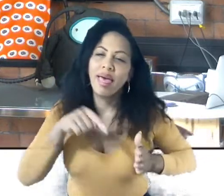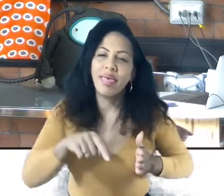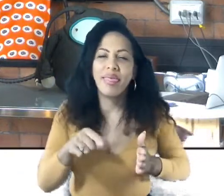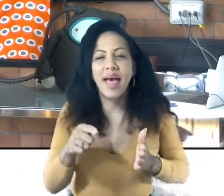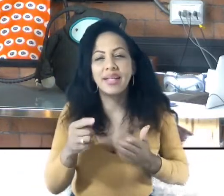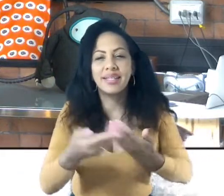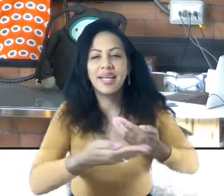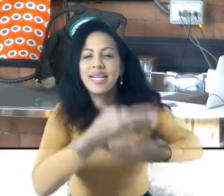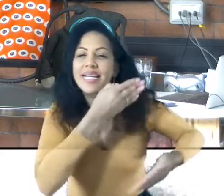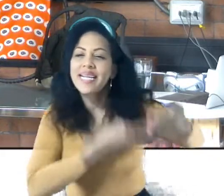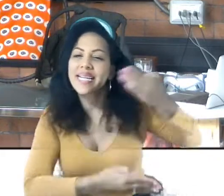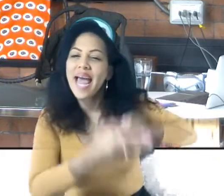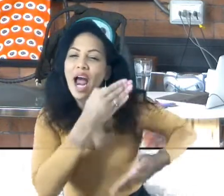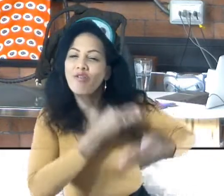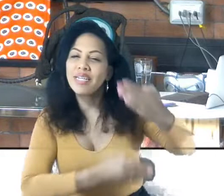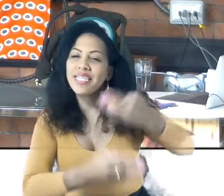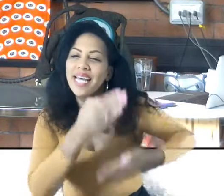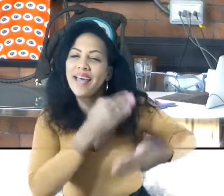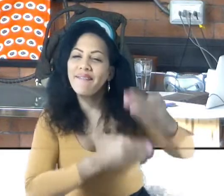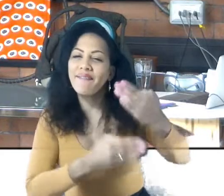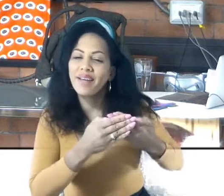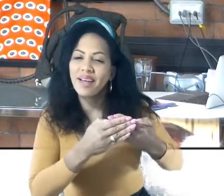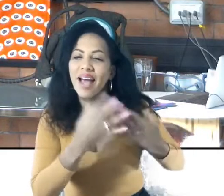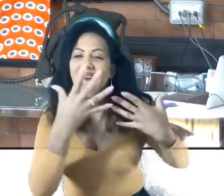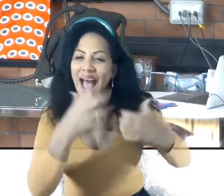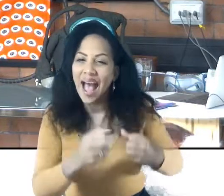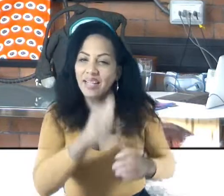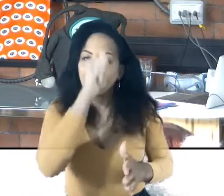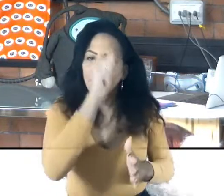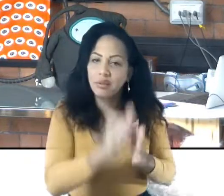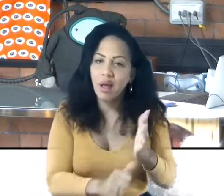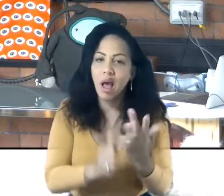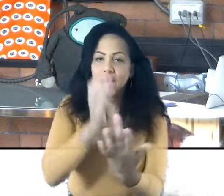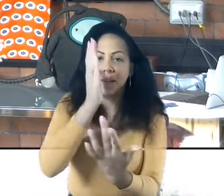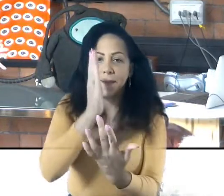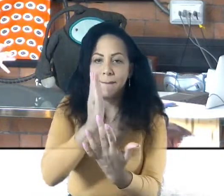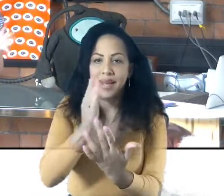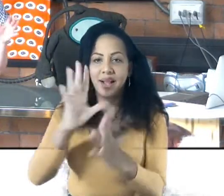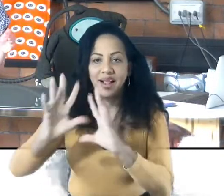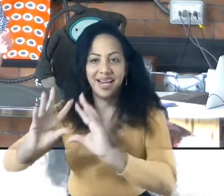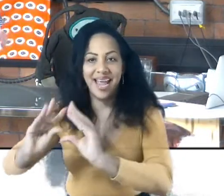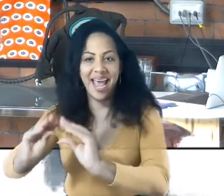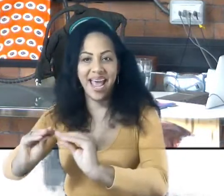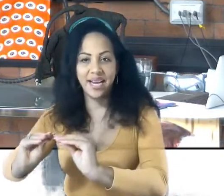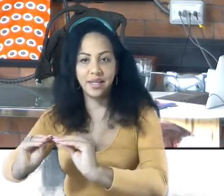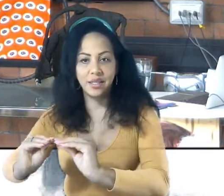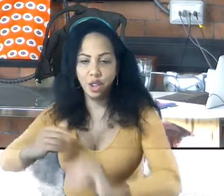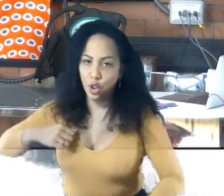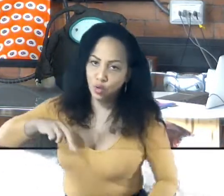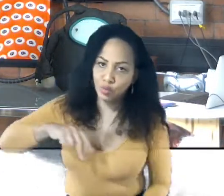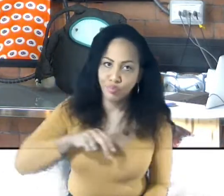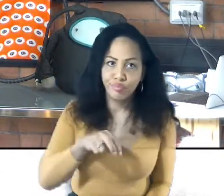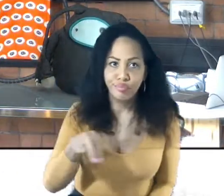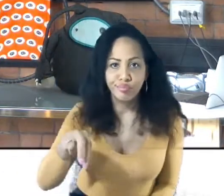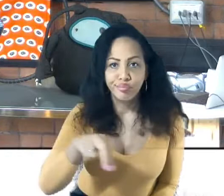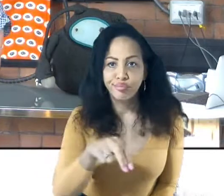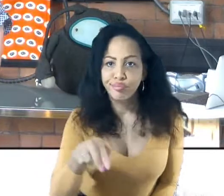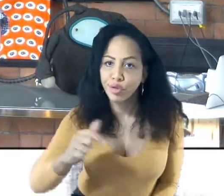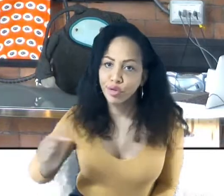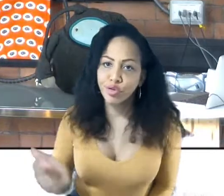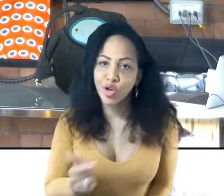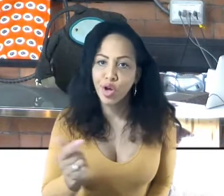It's constructed in a way that it's got a start and a middle and an end, and you go on a journey, you go on this route. But the interactive map is much